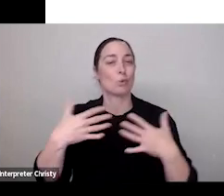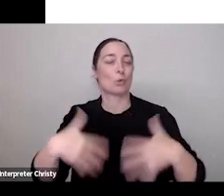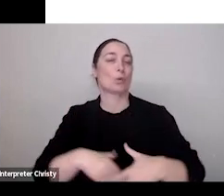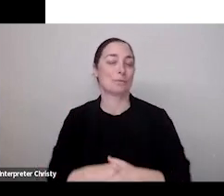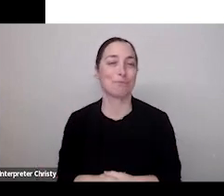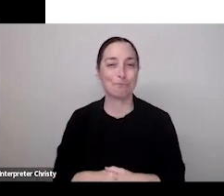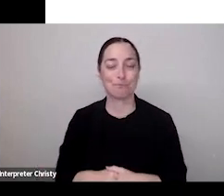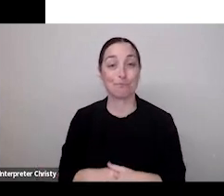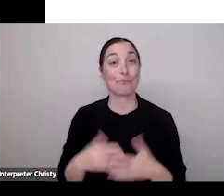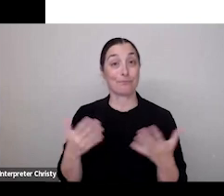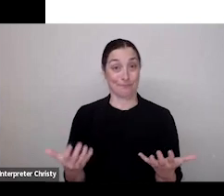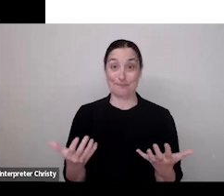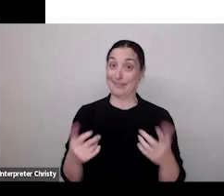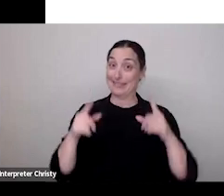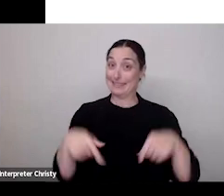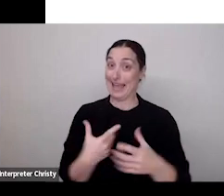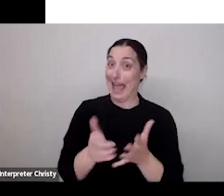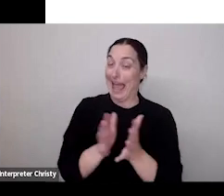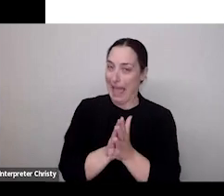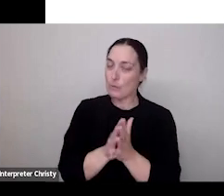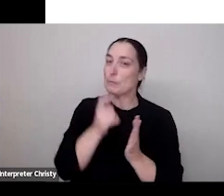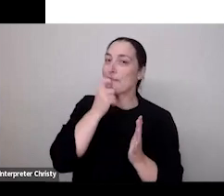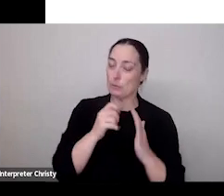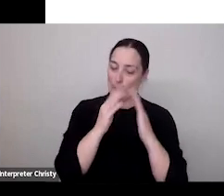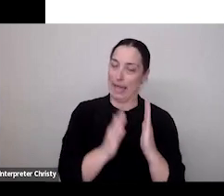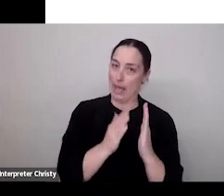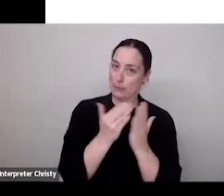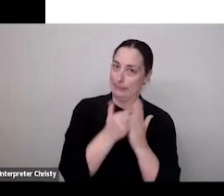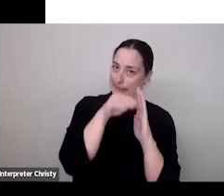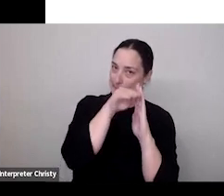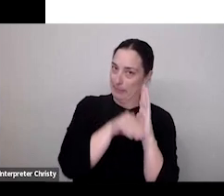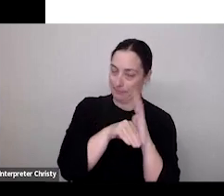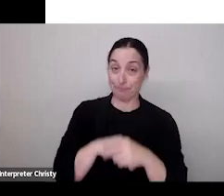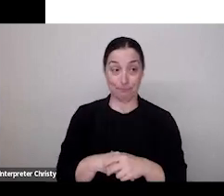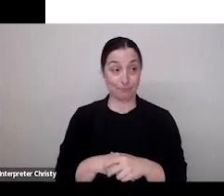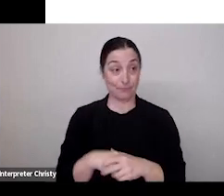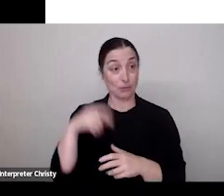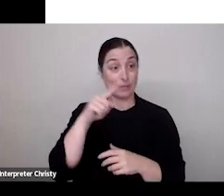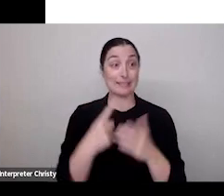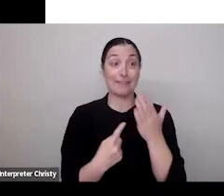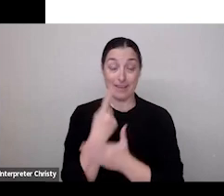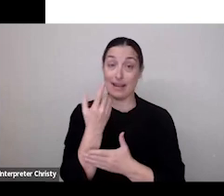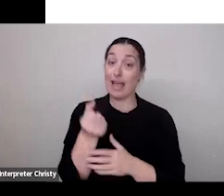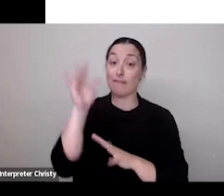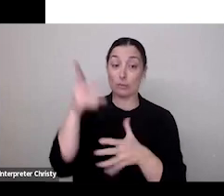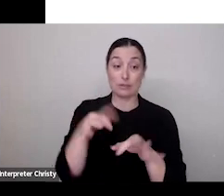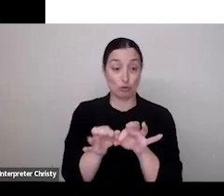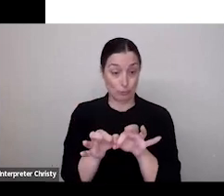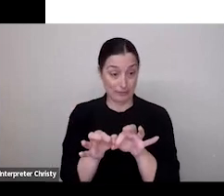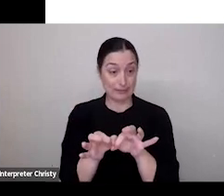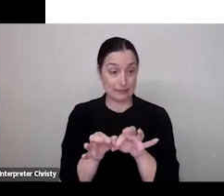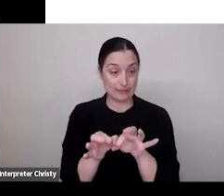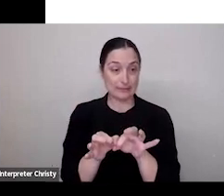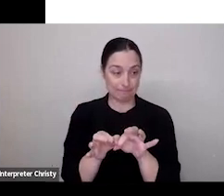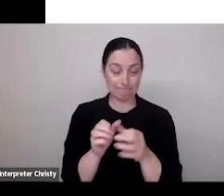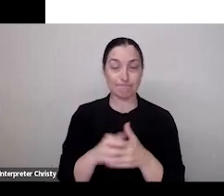our tradition, let's begin with a few housekeeping notes. Today's event, as you can see, is supported by Auslan Interpretation, and